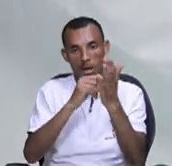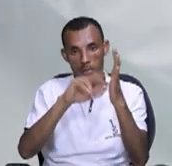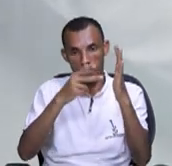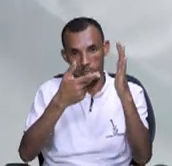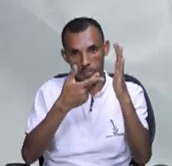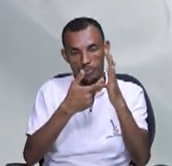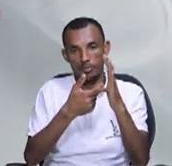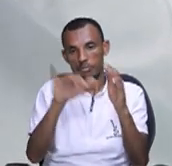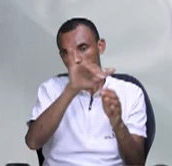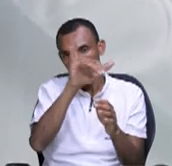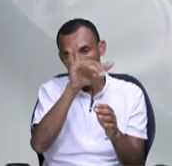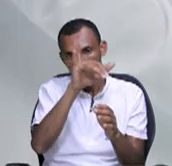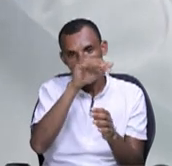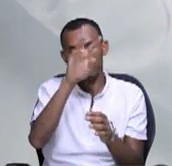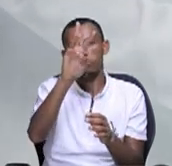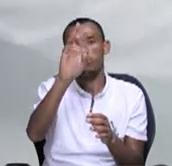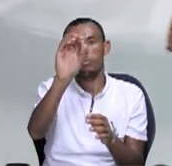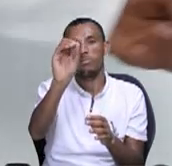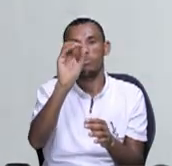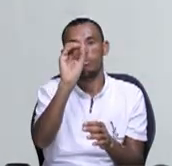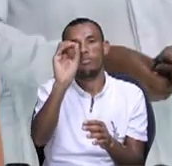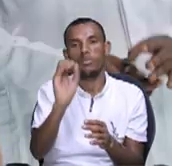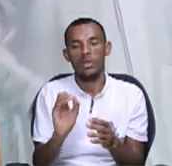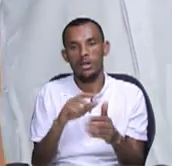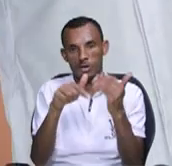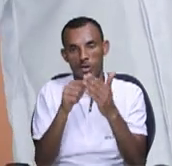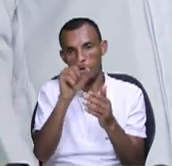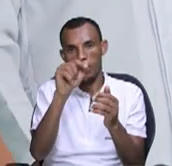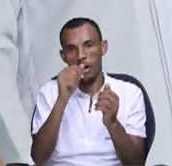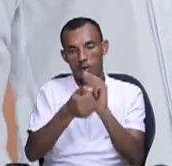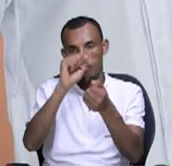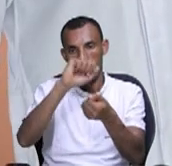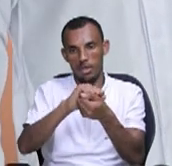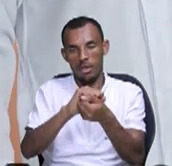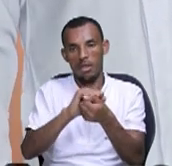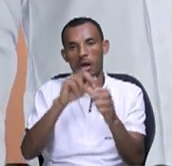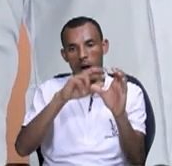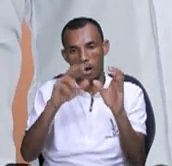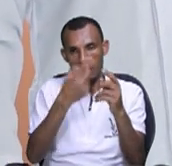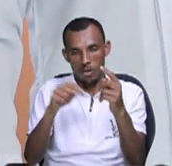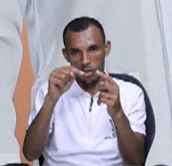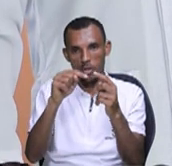degree, 60 in degree. Therefore, you can convert radian